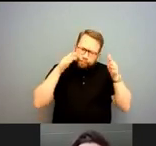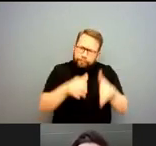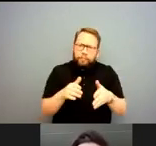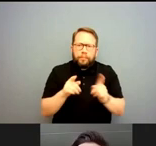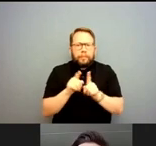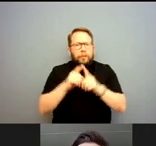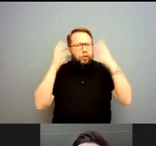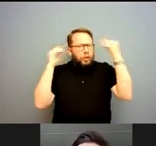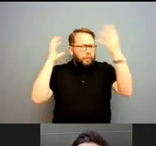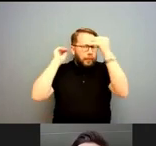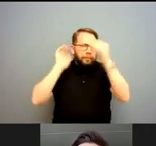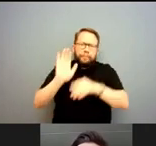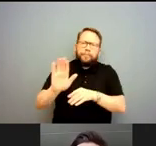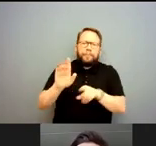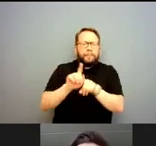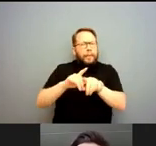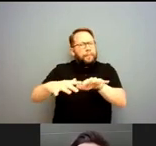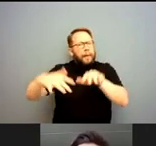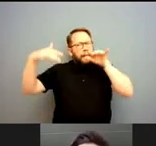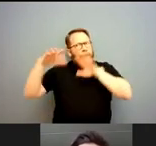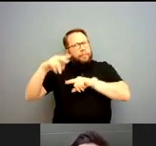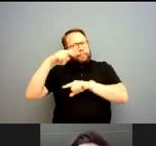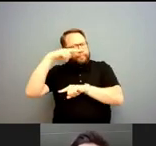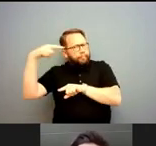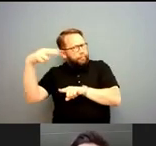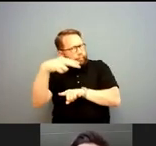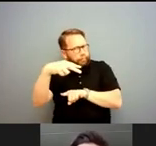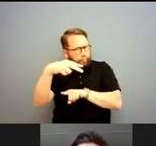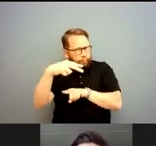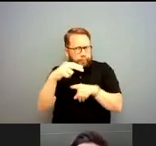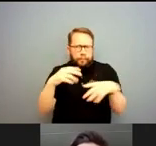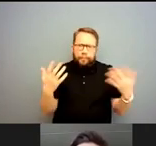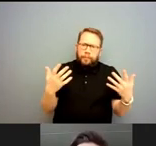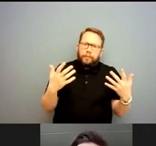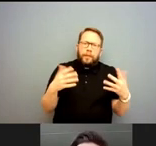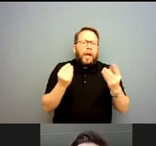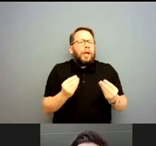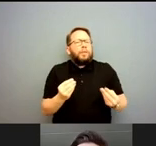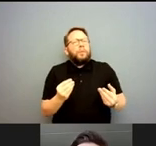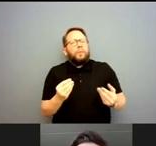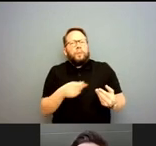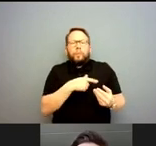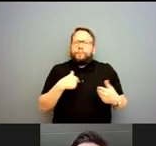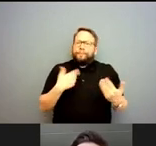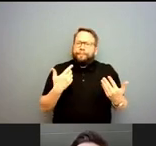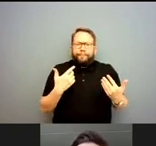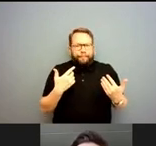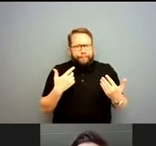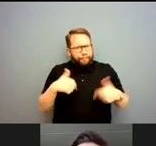Finland and focus on its implementation here. So if you could, yes, thank